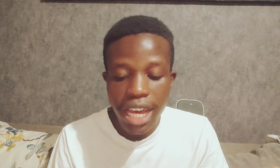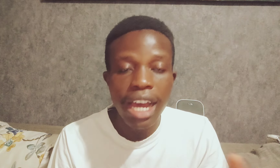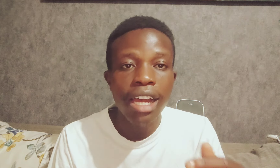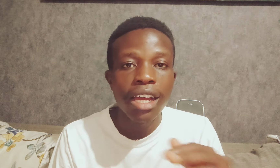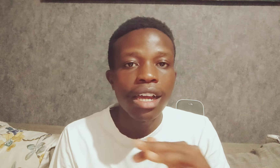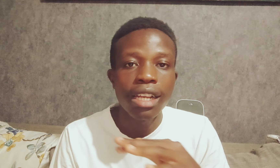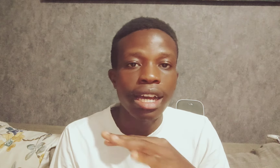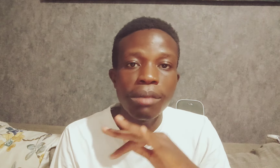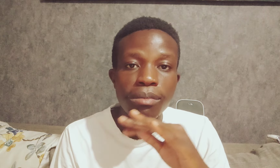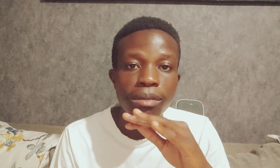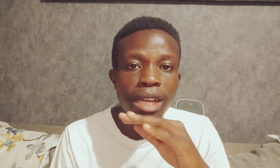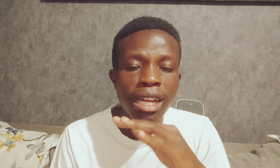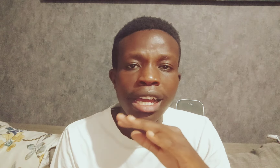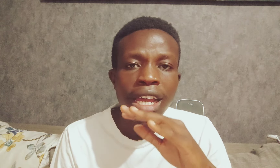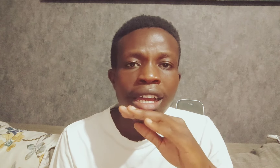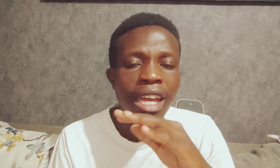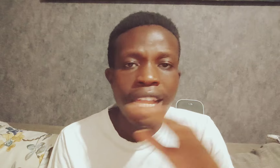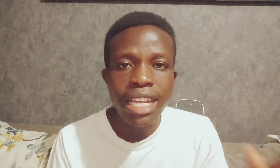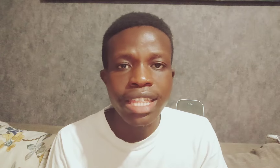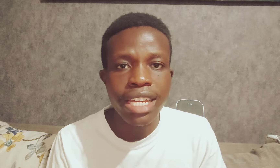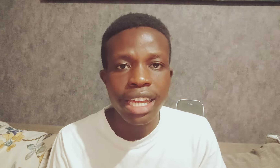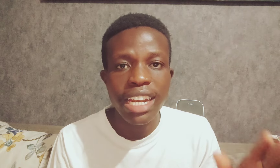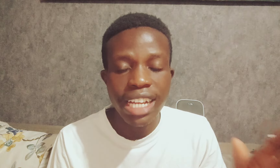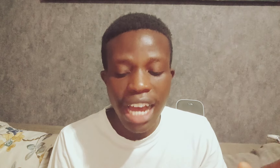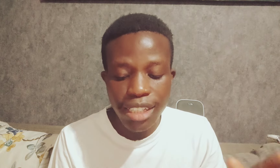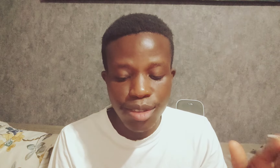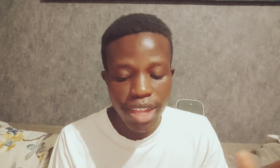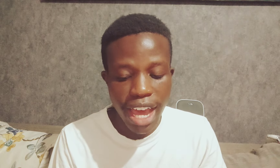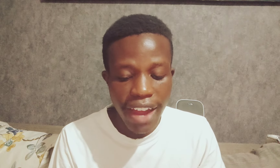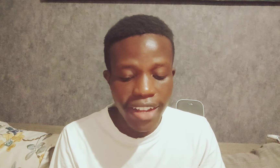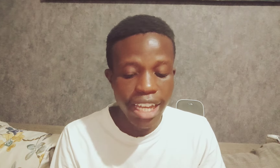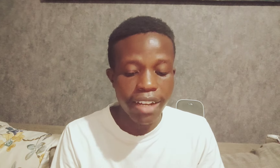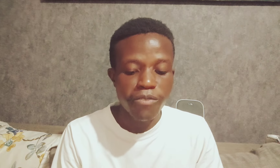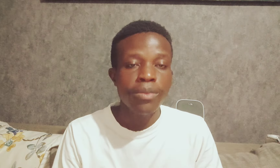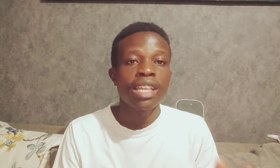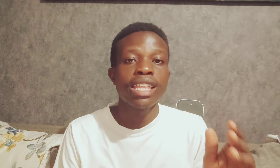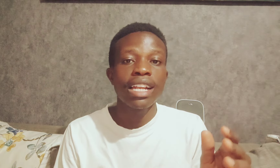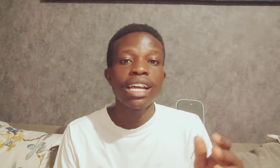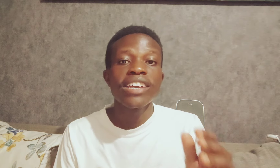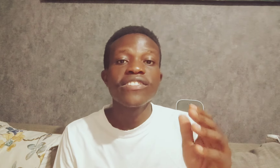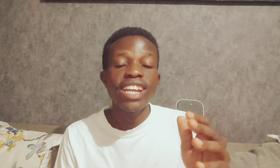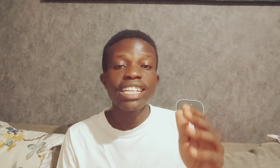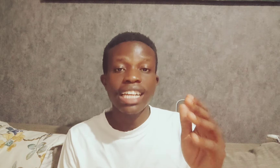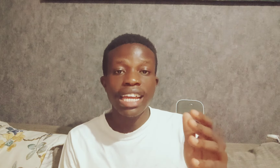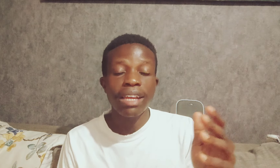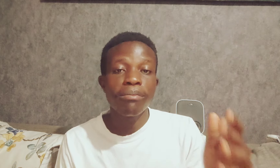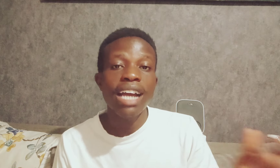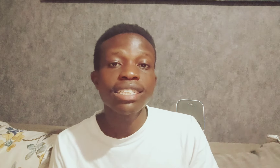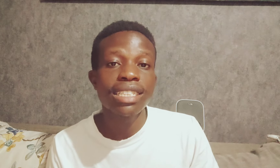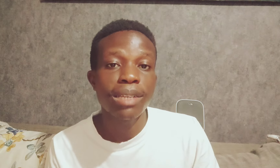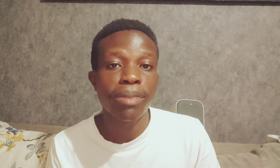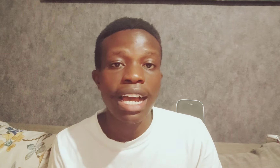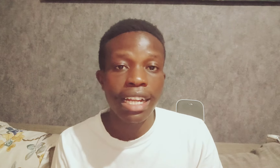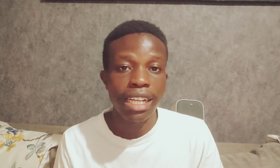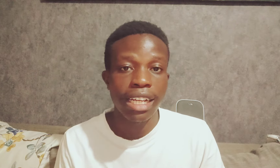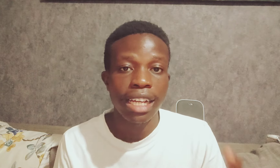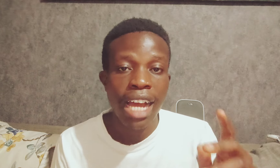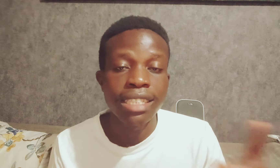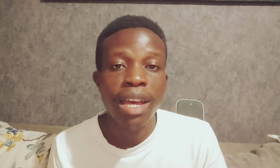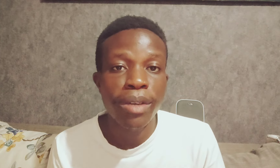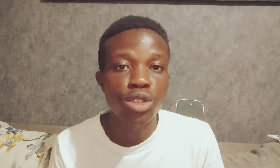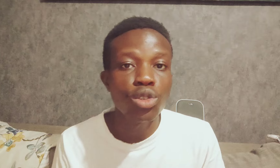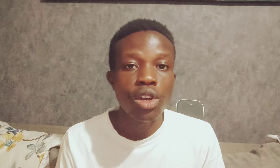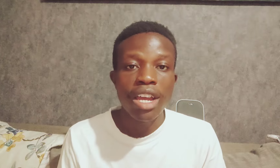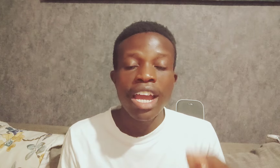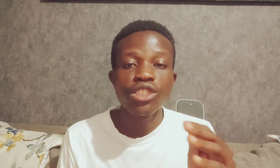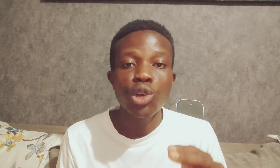the weather and anything in regards to the hurricane. Then create an emergency plan